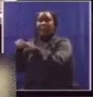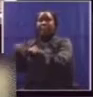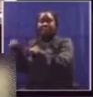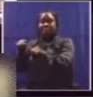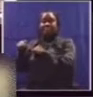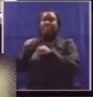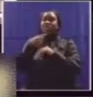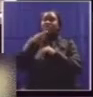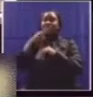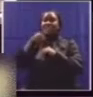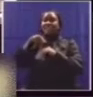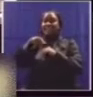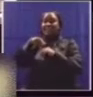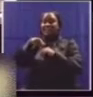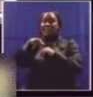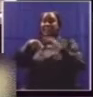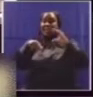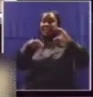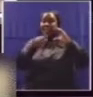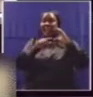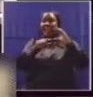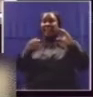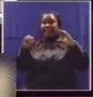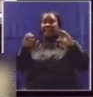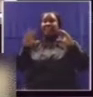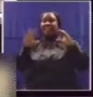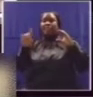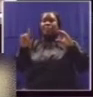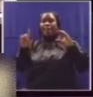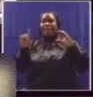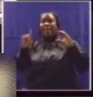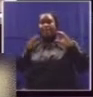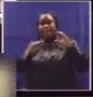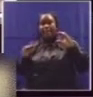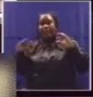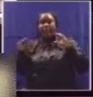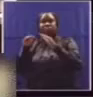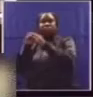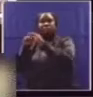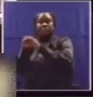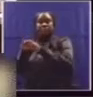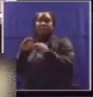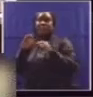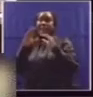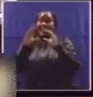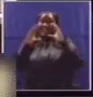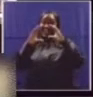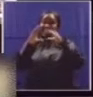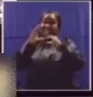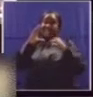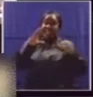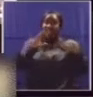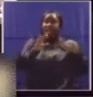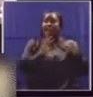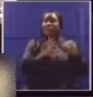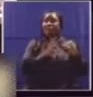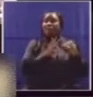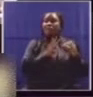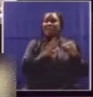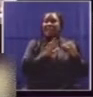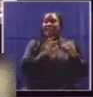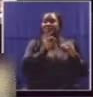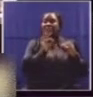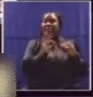health, while constituting only 16% of the population. While 84% of the population depends on 49% of